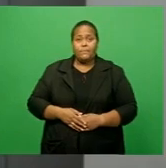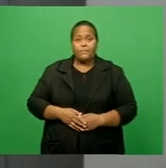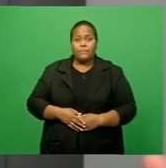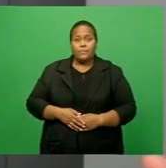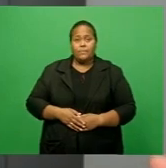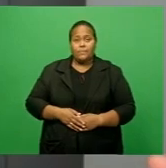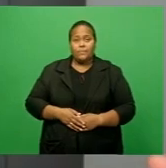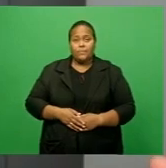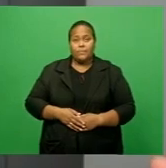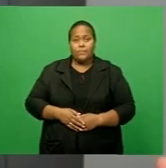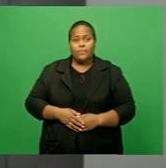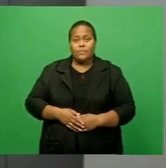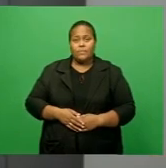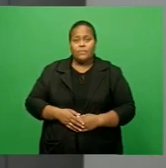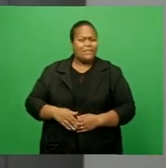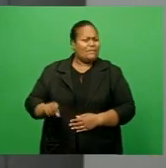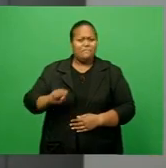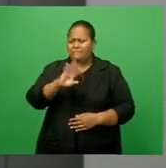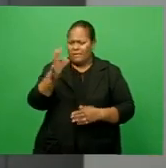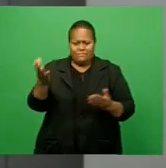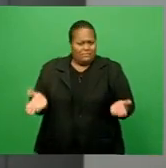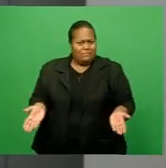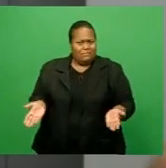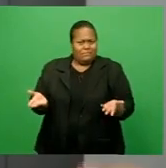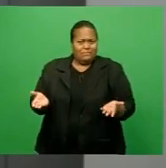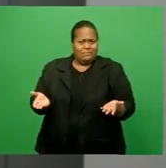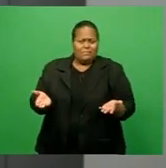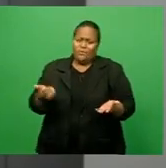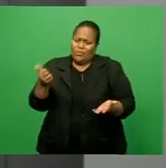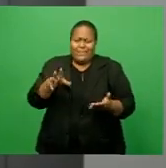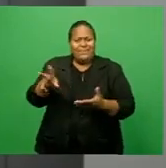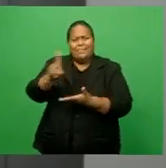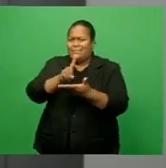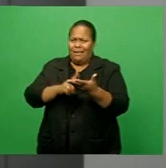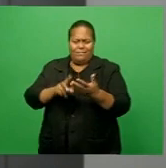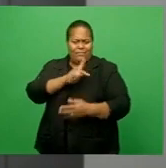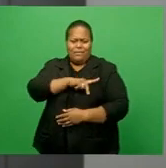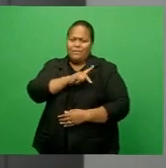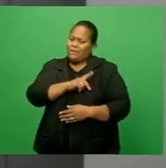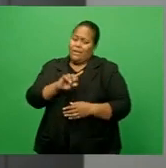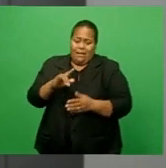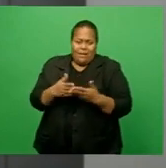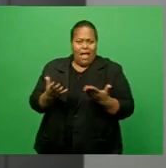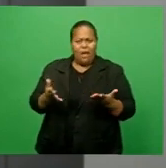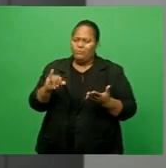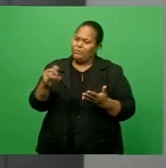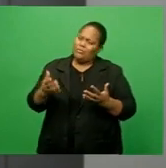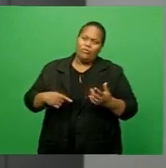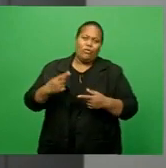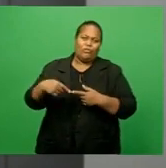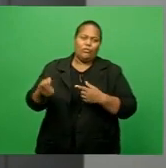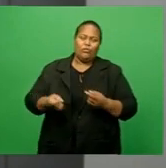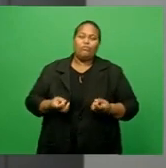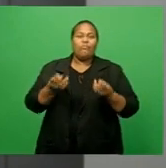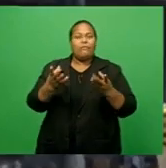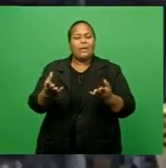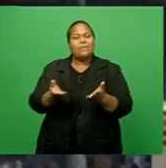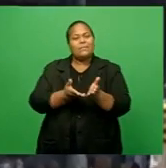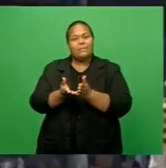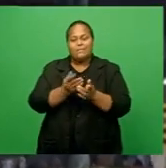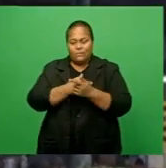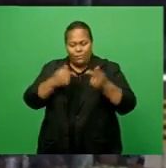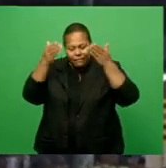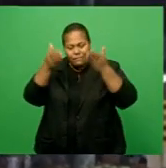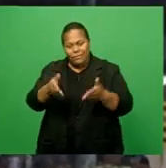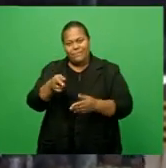it's all done and dusted. We just have to continue providing the service now. Right, and that's what we are focusing on.